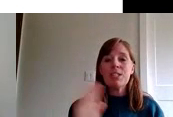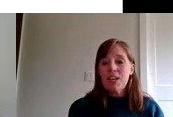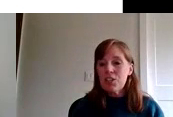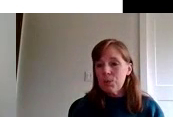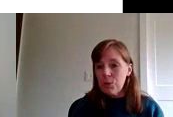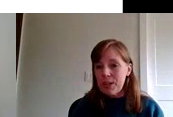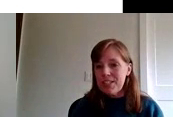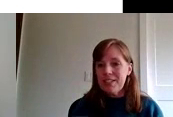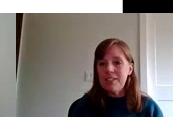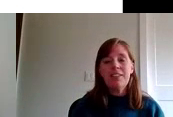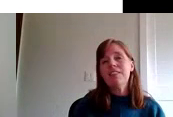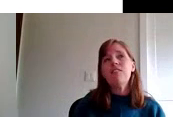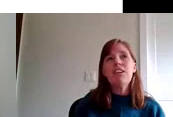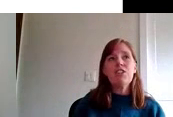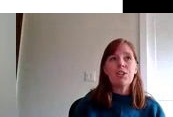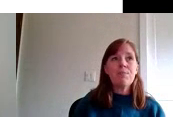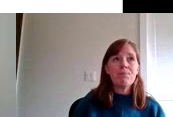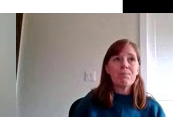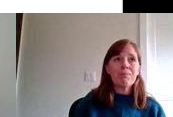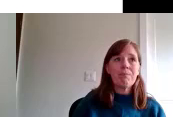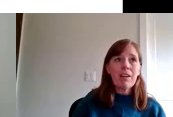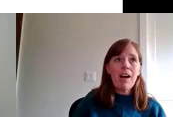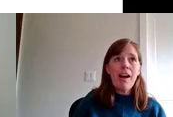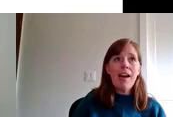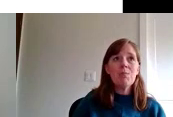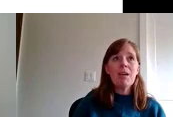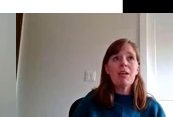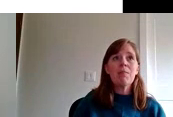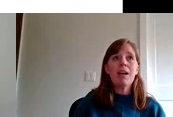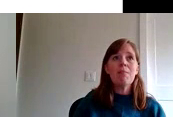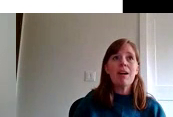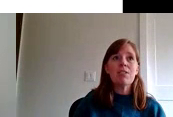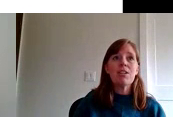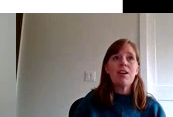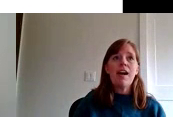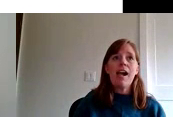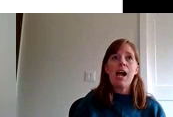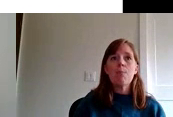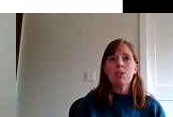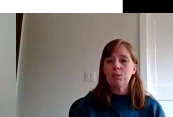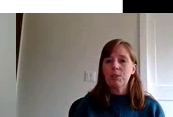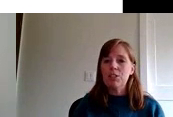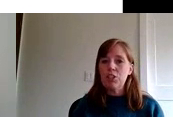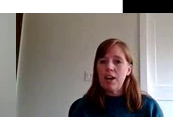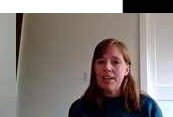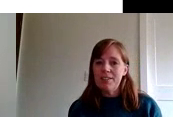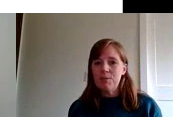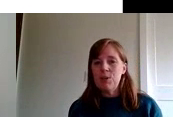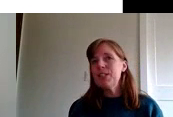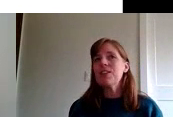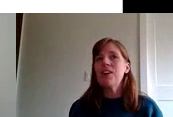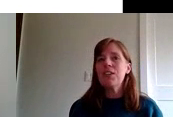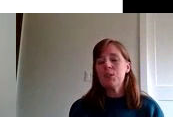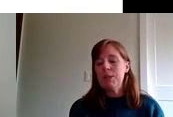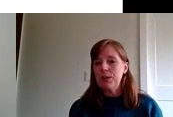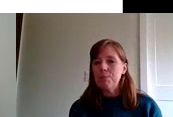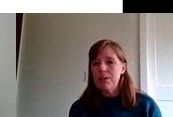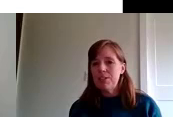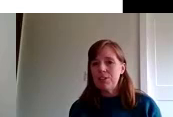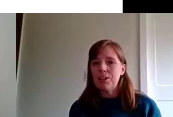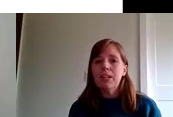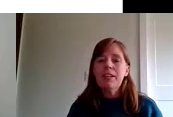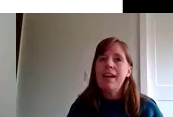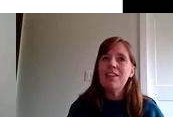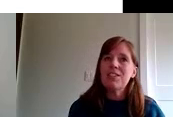now, and it was such a requested feature, I can make my mouse absolutely giant. We always call this the big